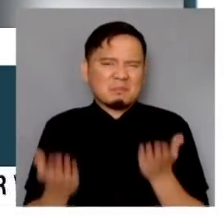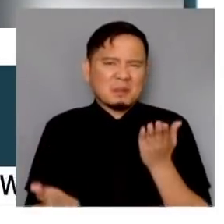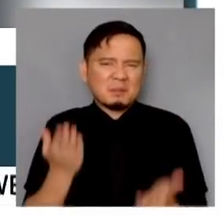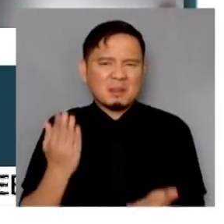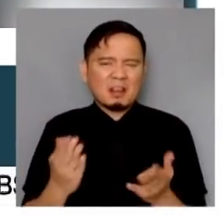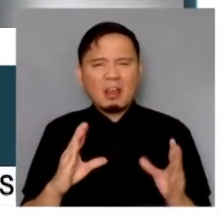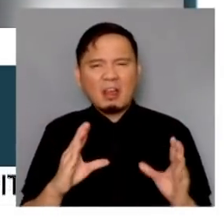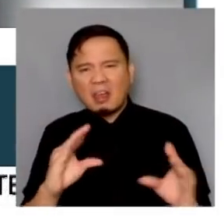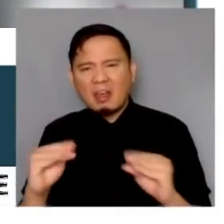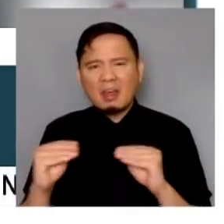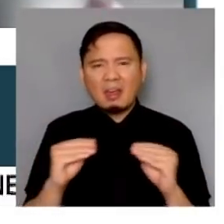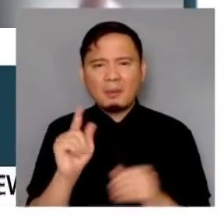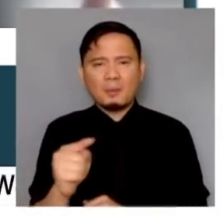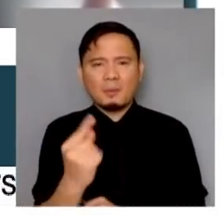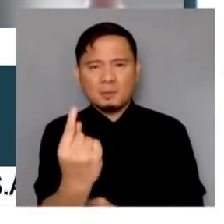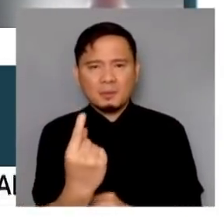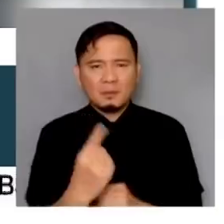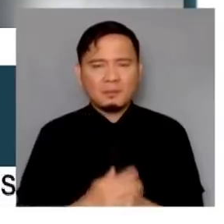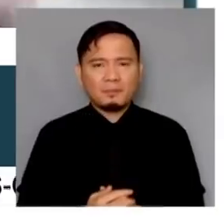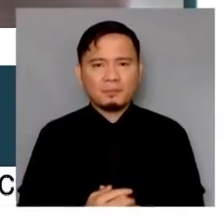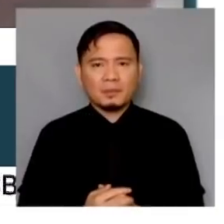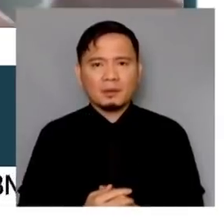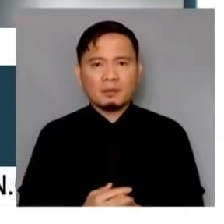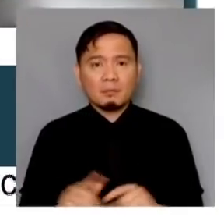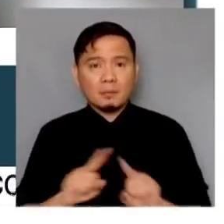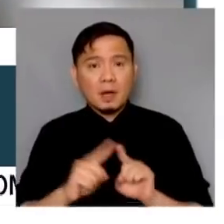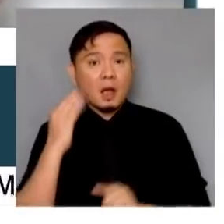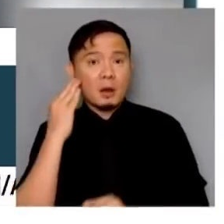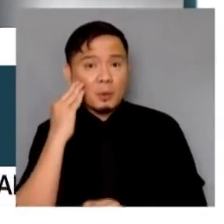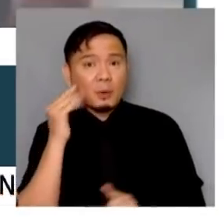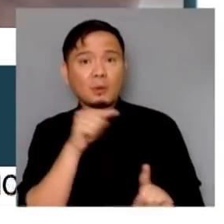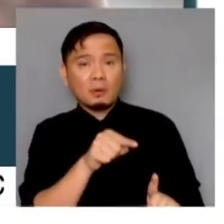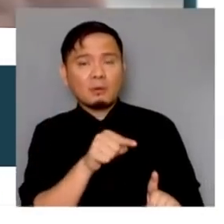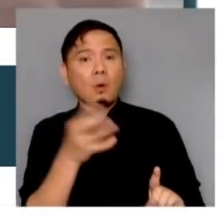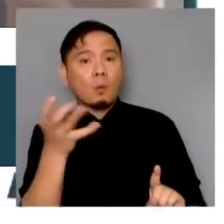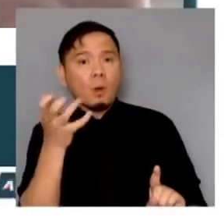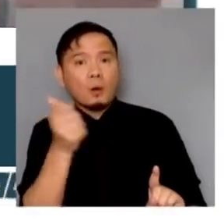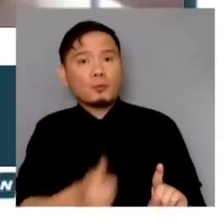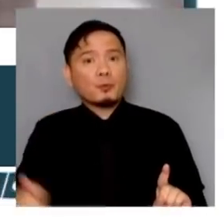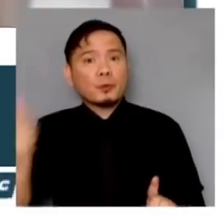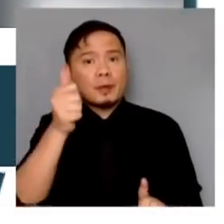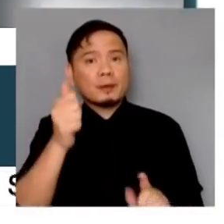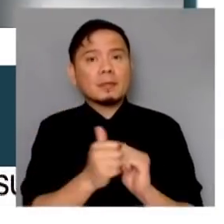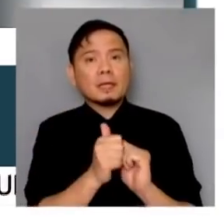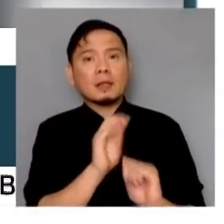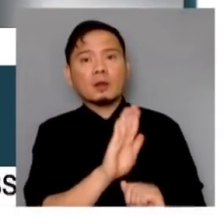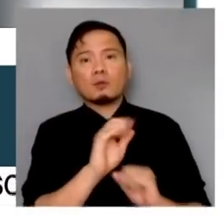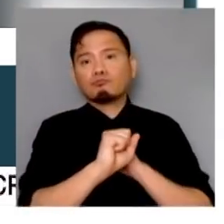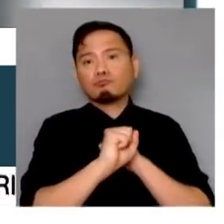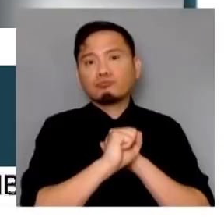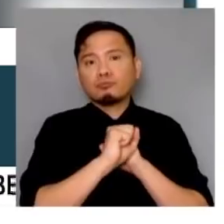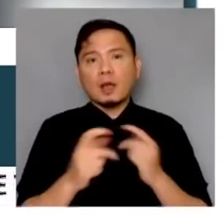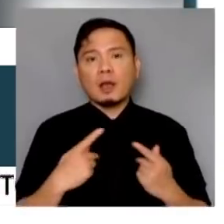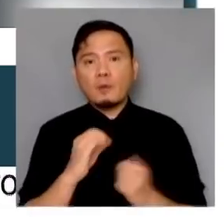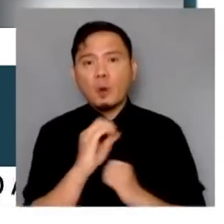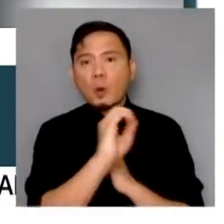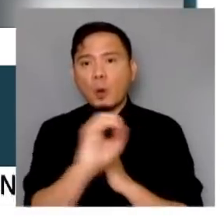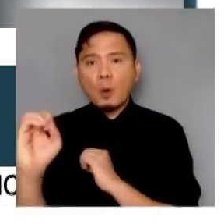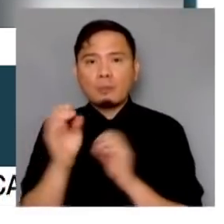just like what we're doing is that I know they want to win, so they're running their campaign, they have their own plan. Ganun din po